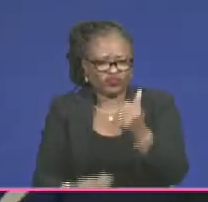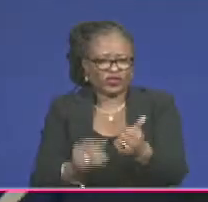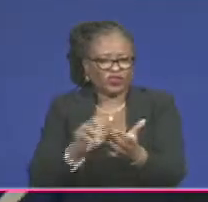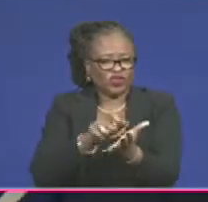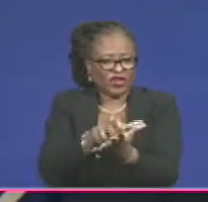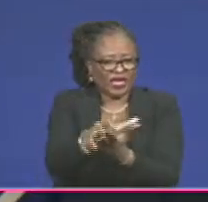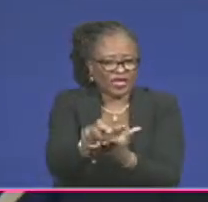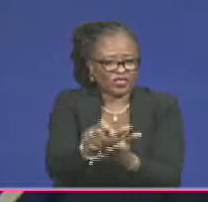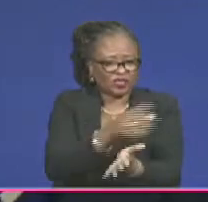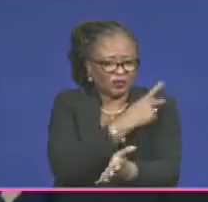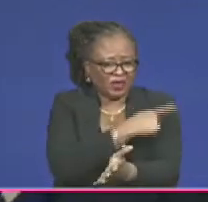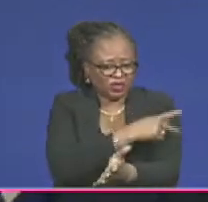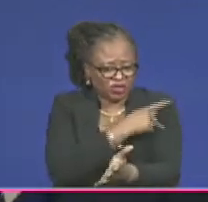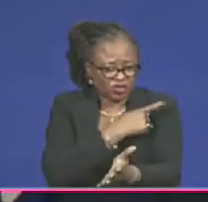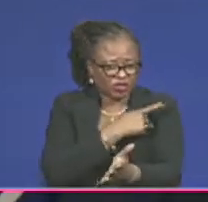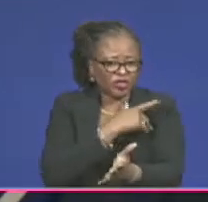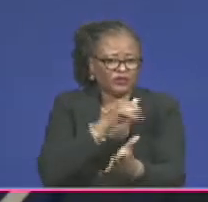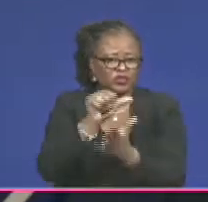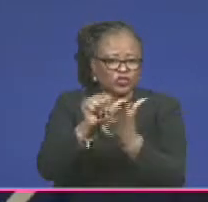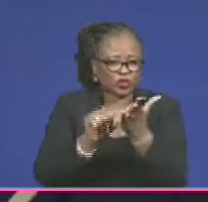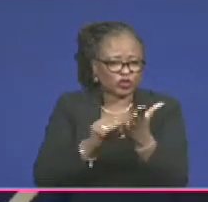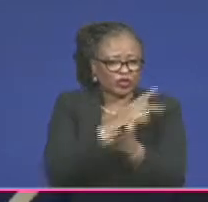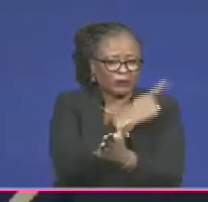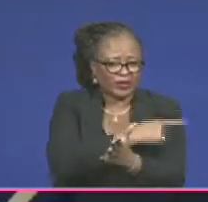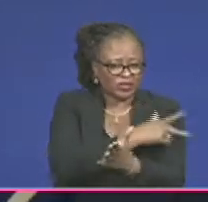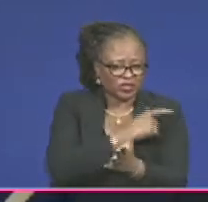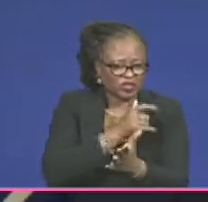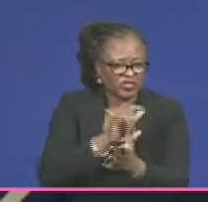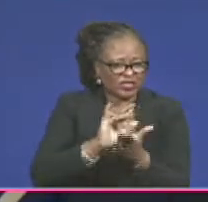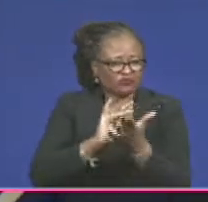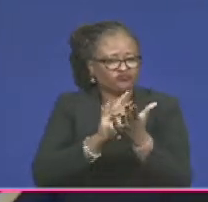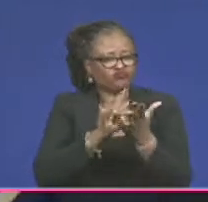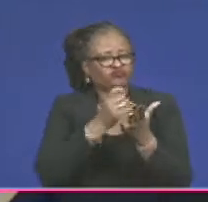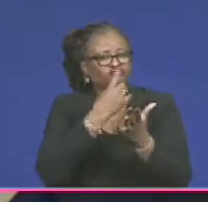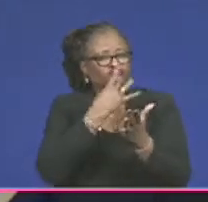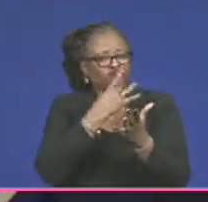patient, if you're a surgical patient, you can take Tylenol or Motrin